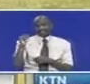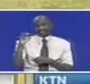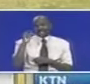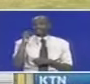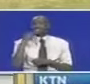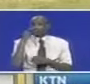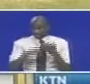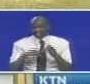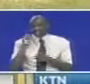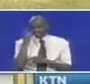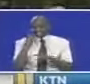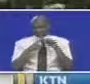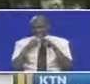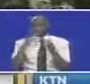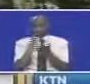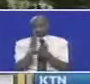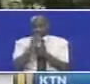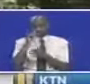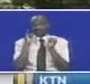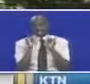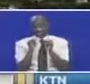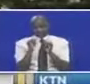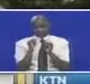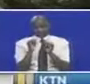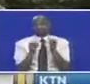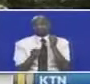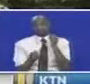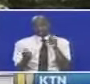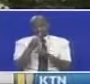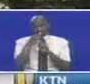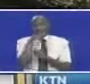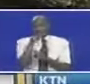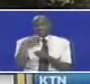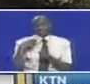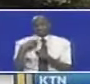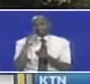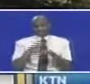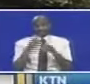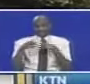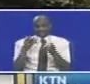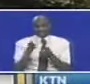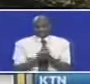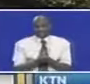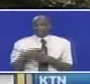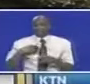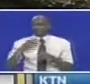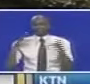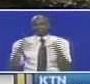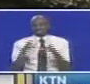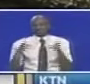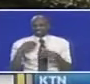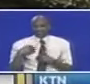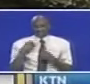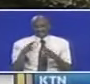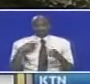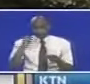vast experience will definitely be a new dawn for him in his budding golfing career. No, I don't feel any pressure because I know I can beat all